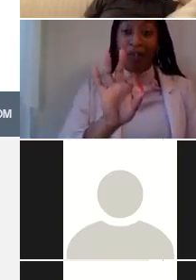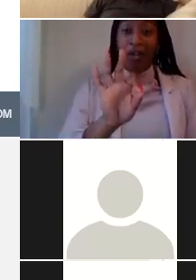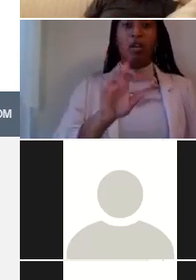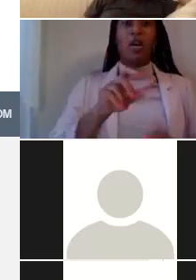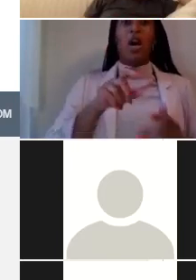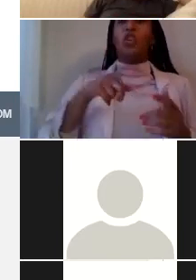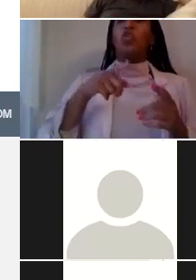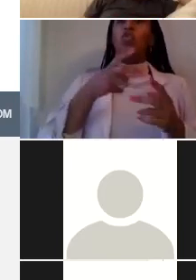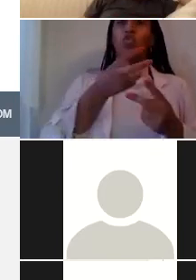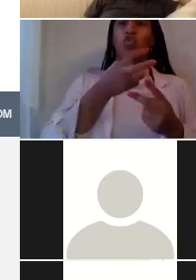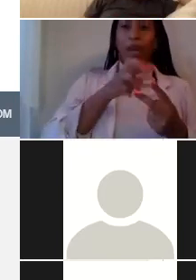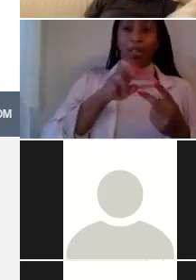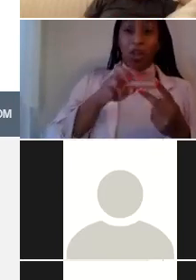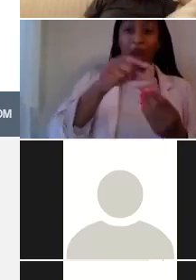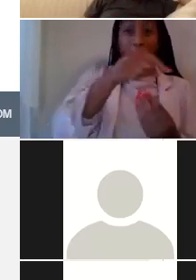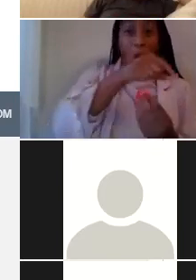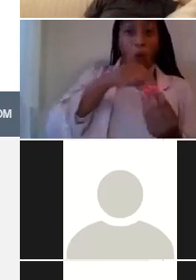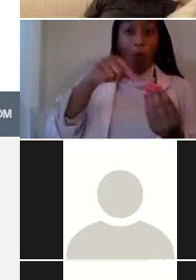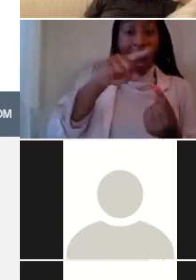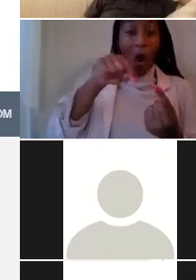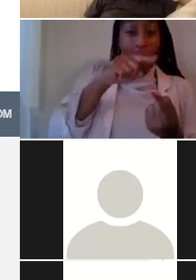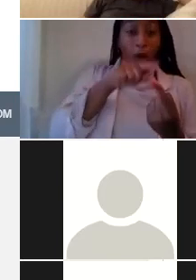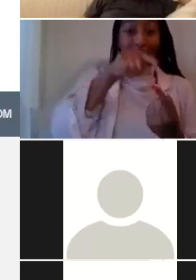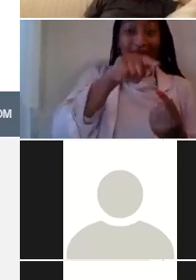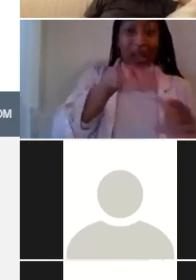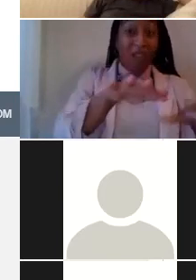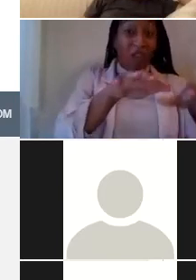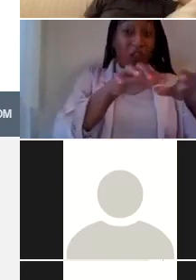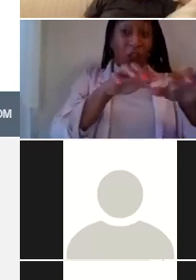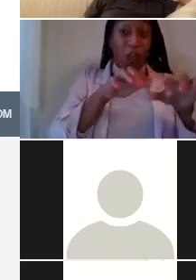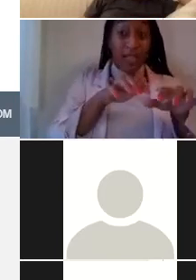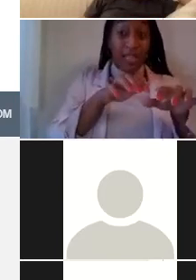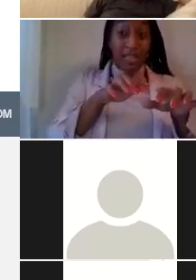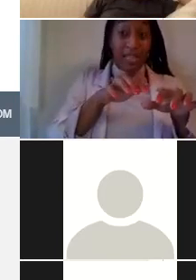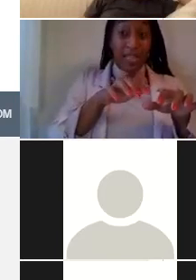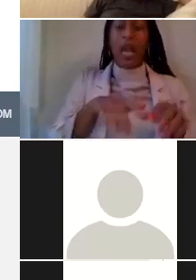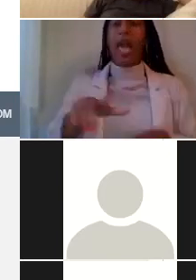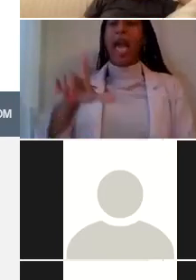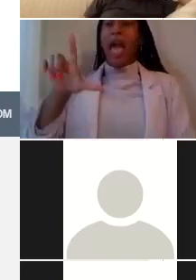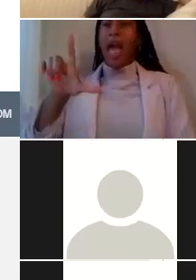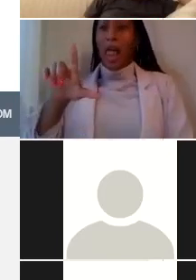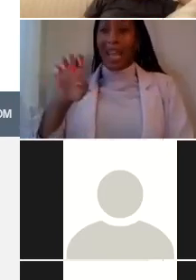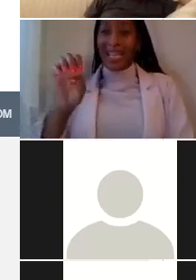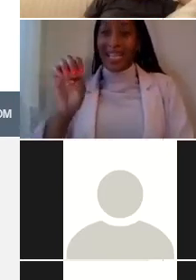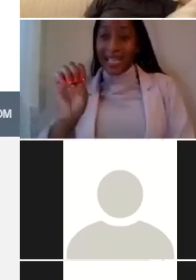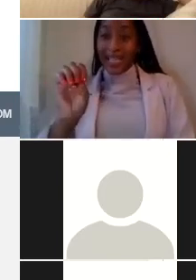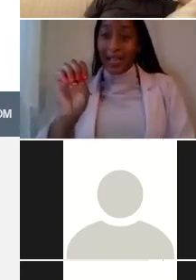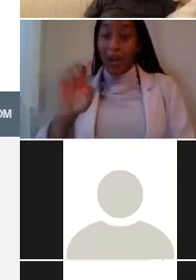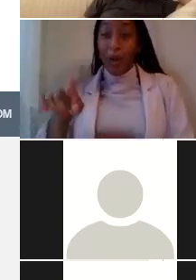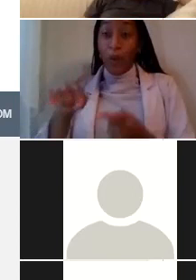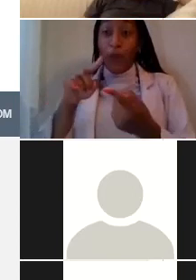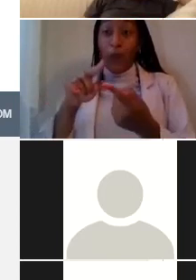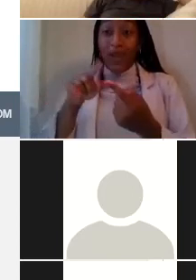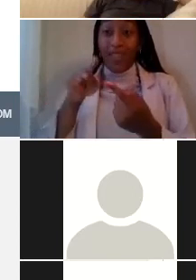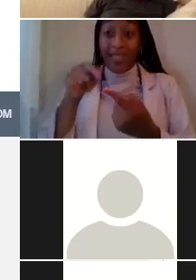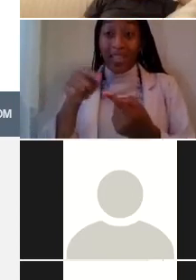point, and LV for transitions around that material's